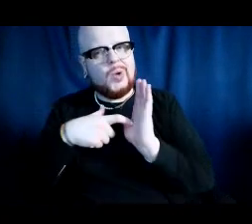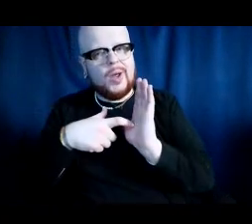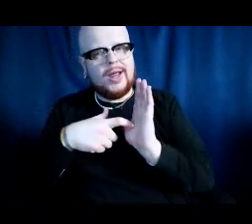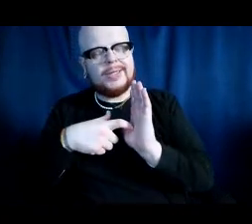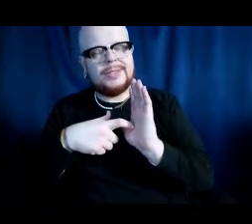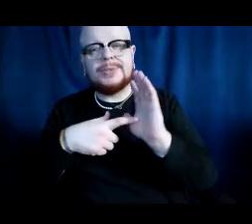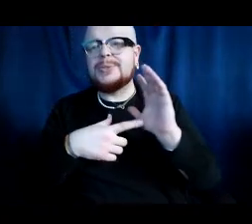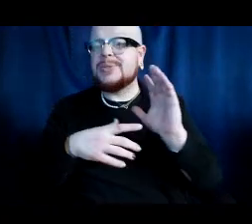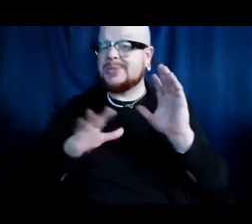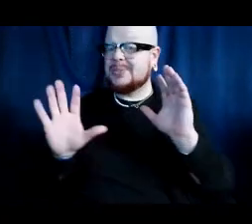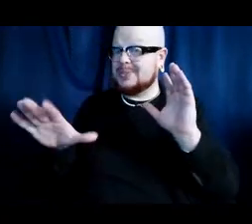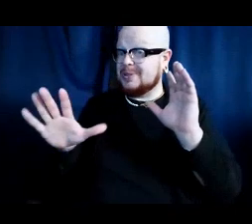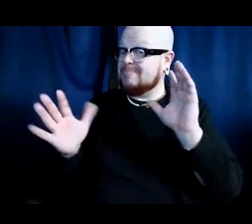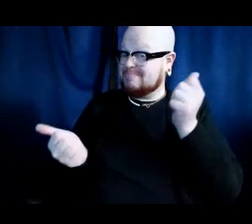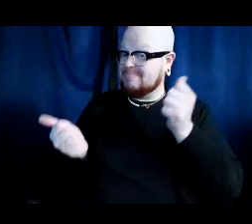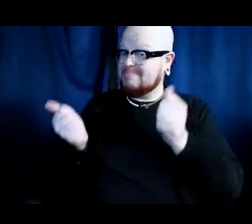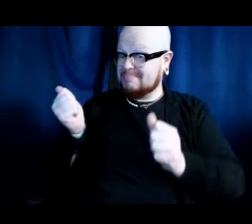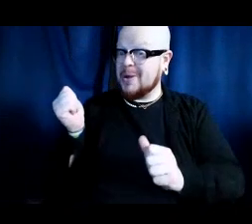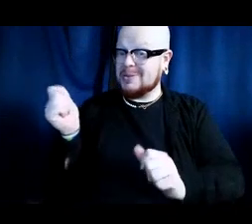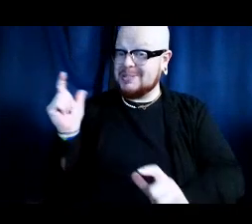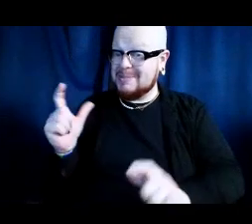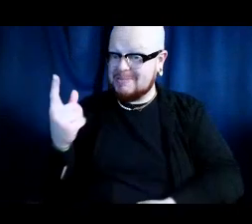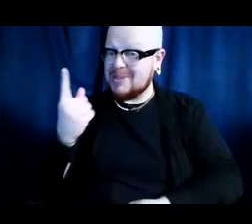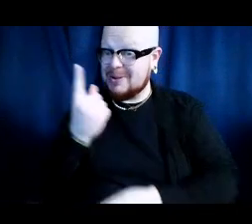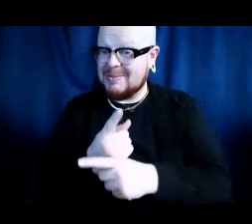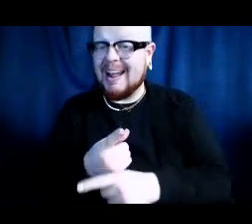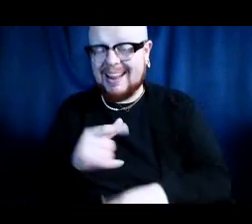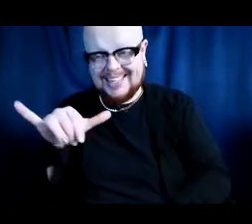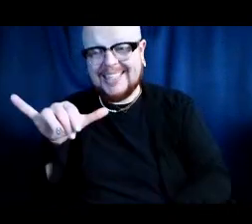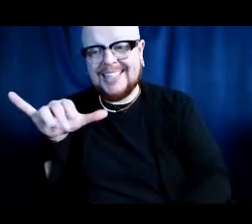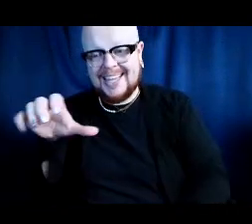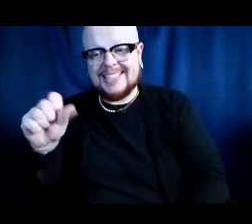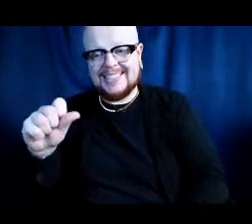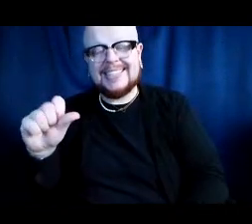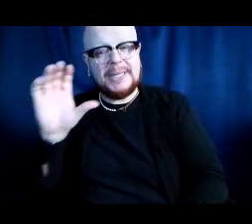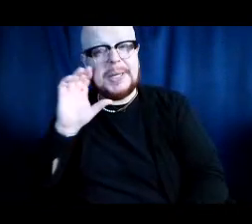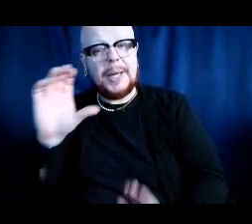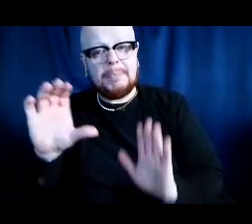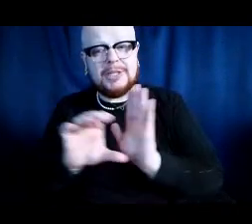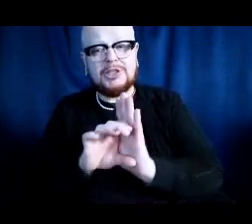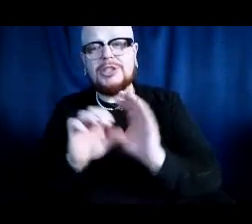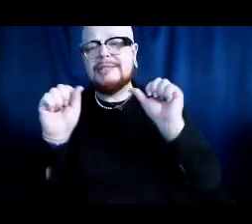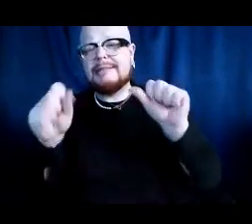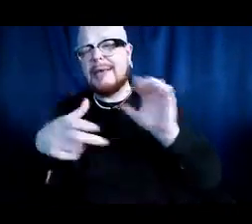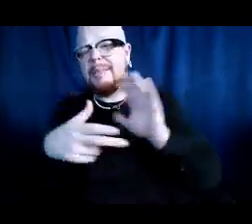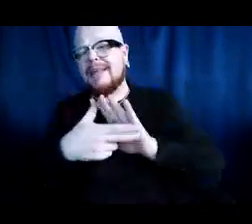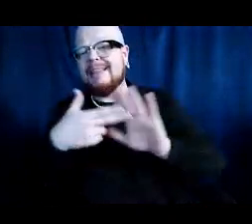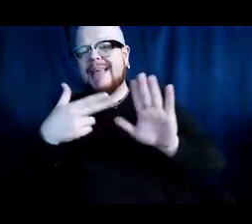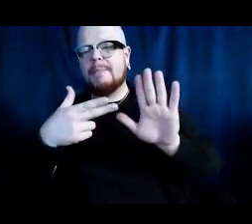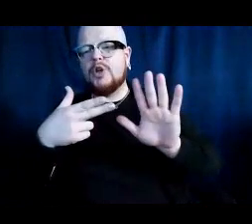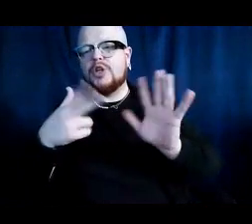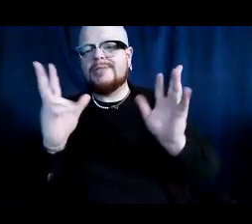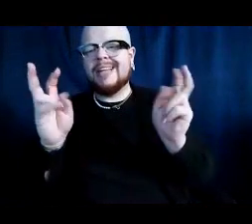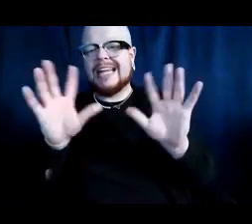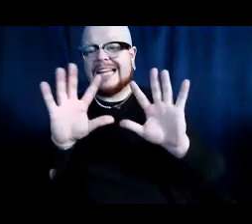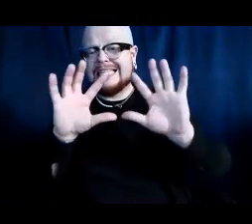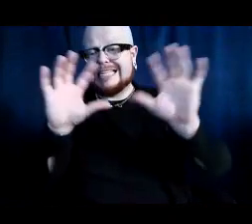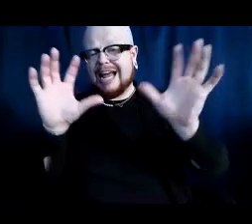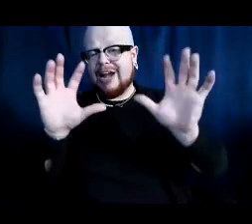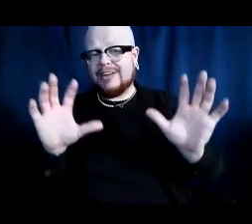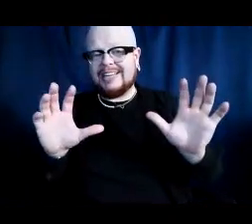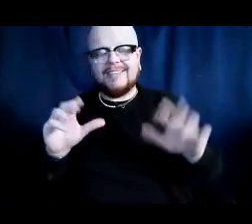majority is correct in this case. Images can be marked decorative when they do not convey